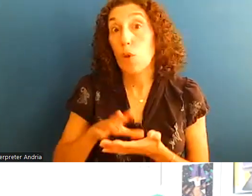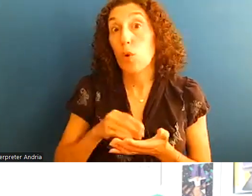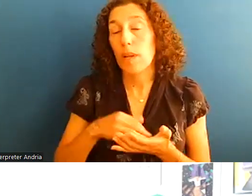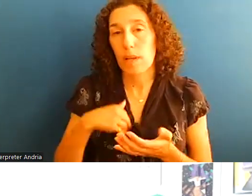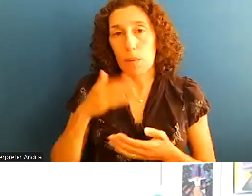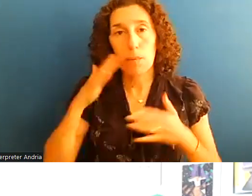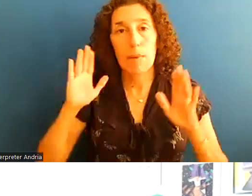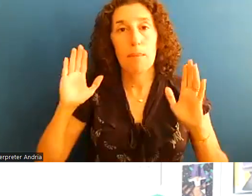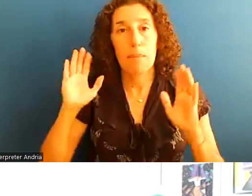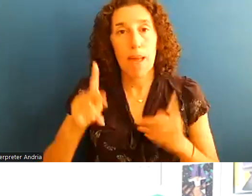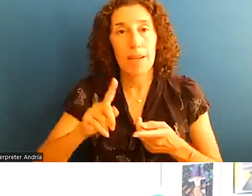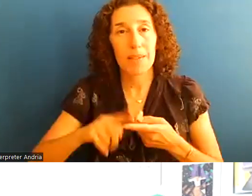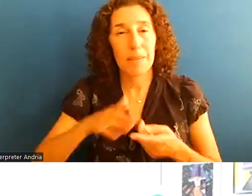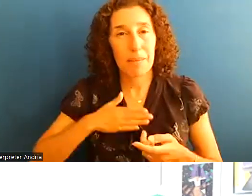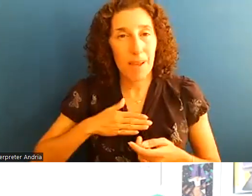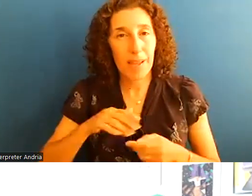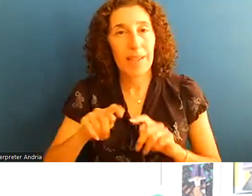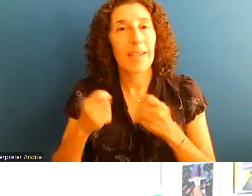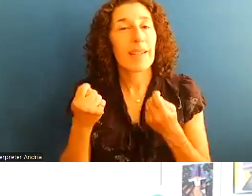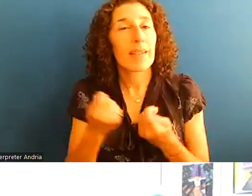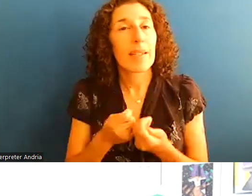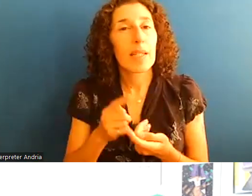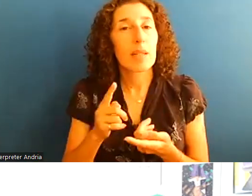to say, have we thought about doing it this way?